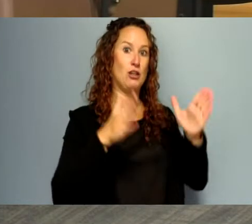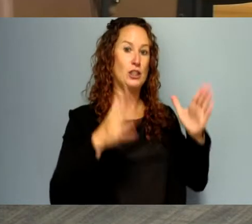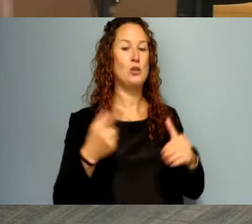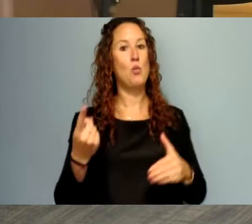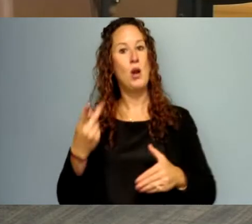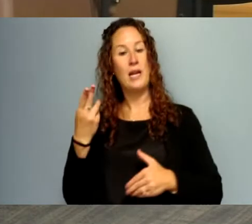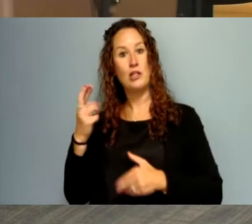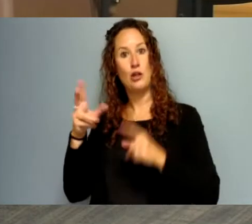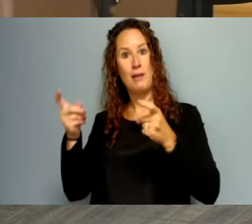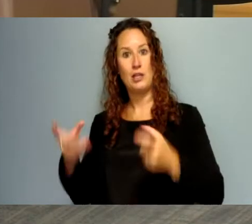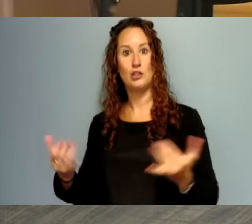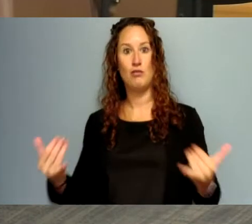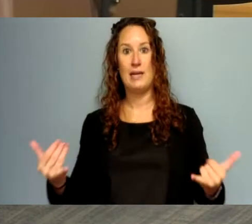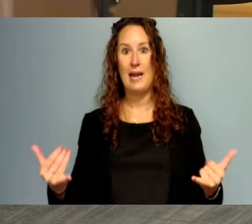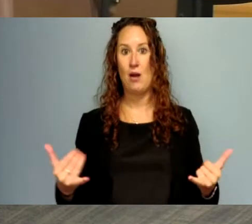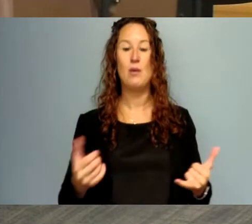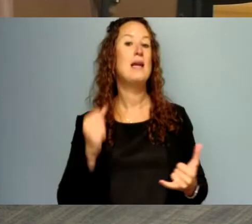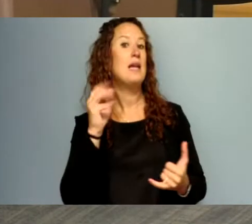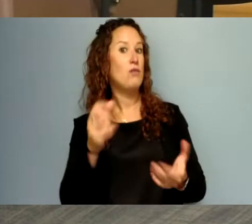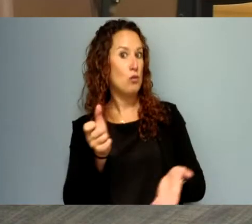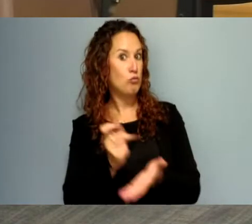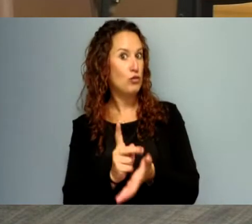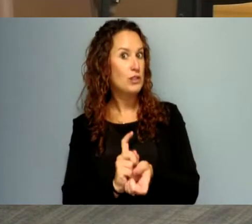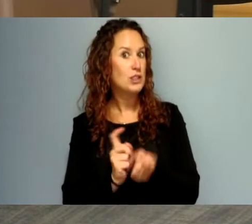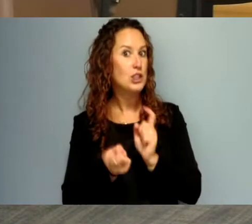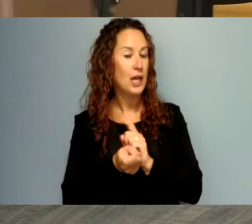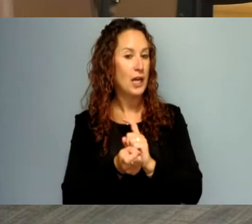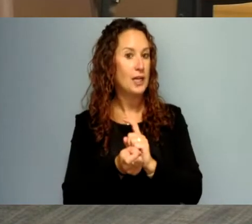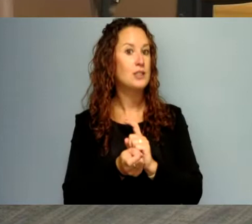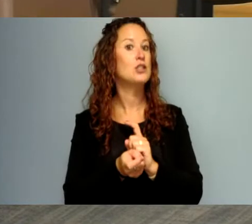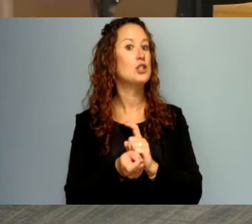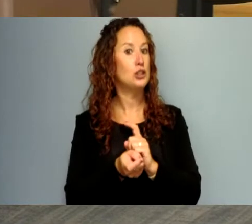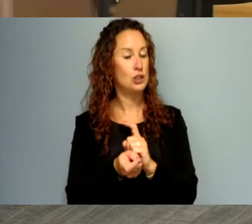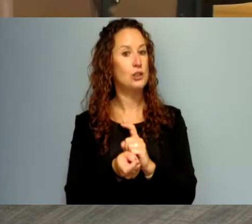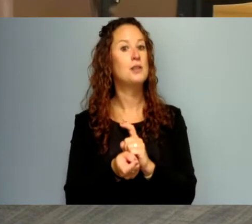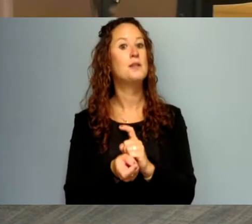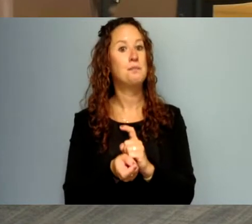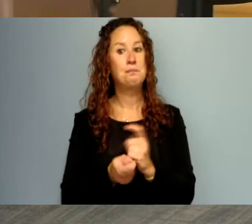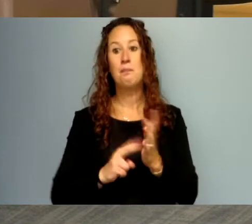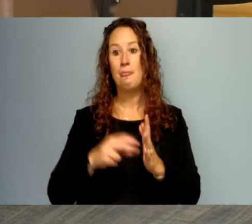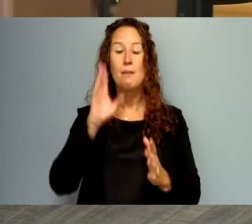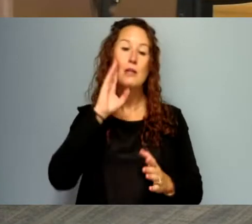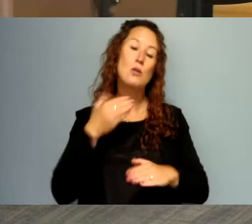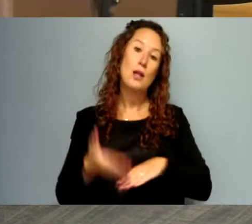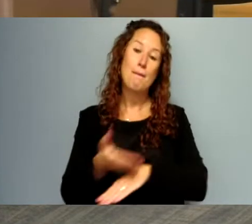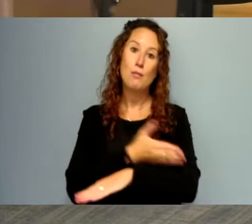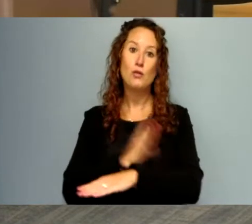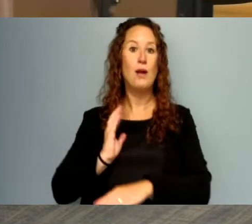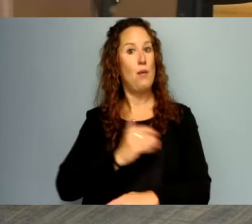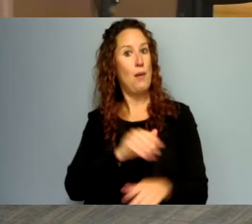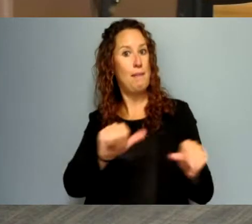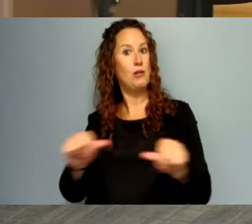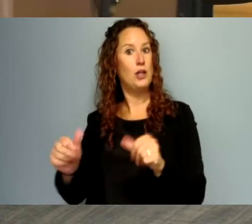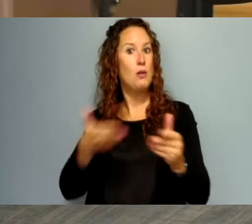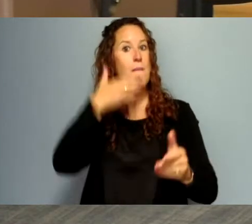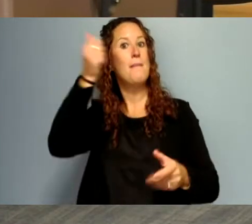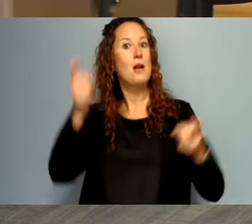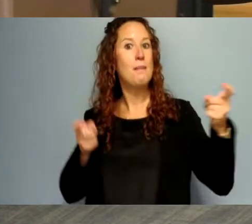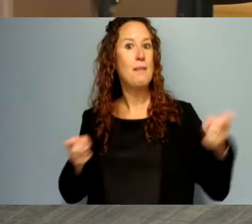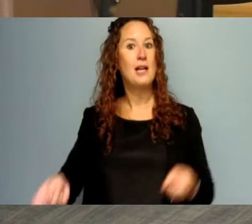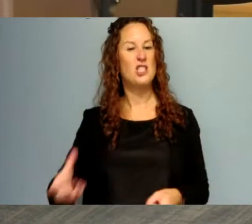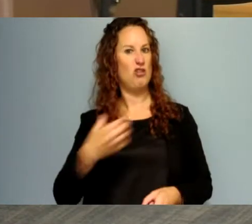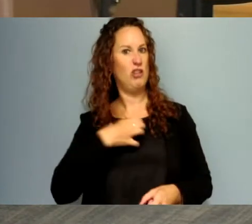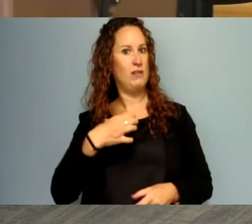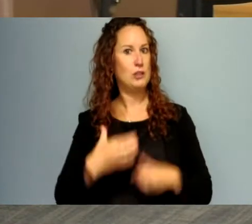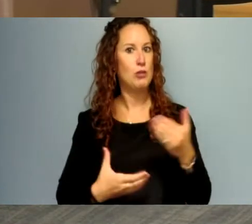manager. And if you approve this change for us, then it will improve our ability to better manage the grievance